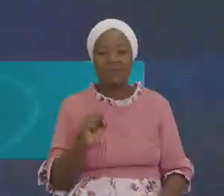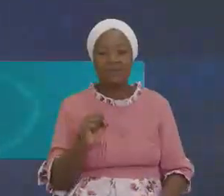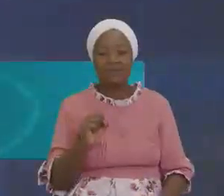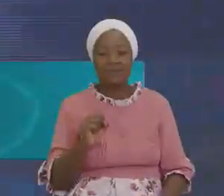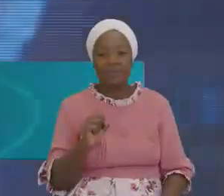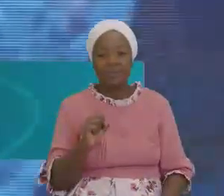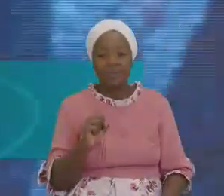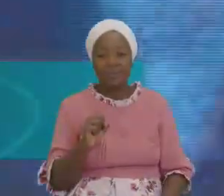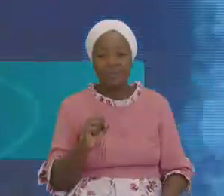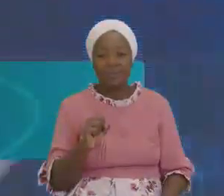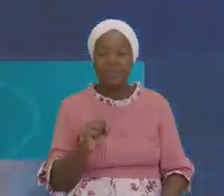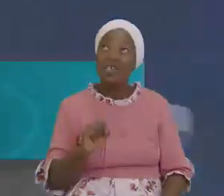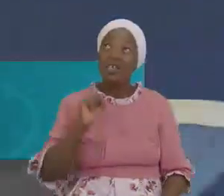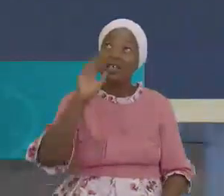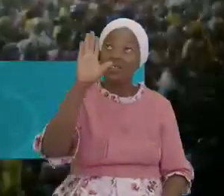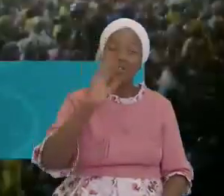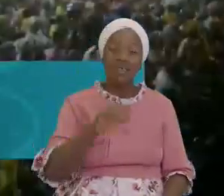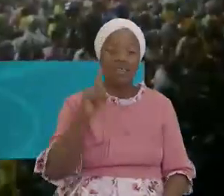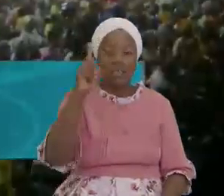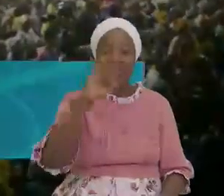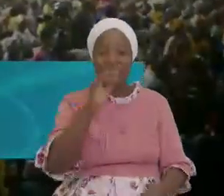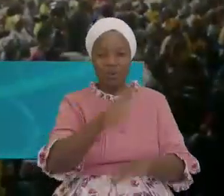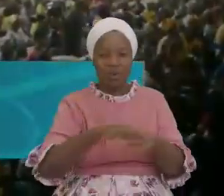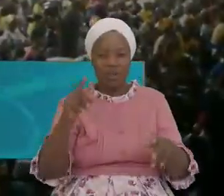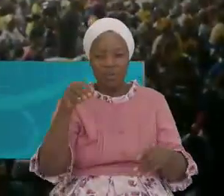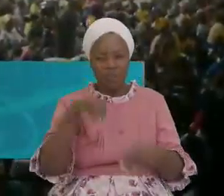It's calling you to salvation.